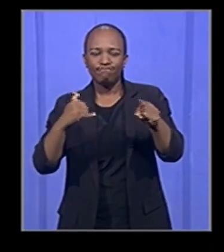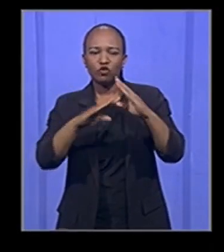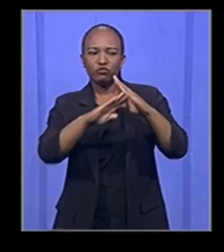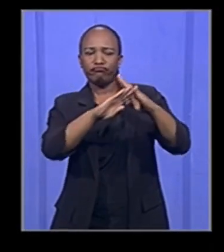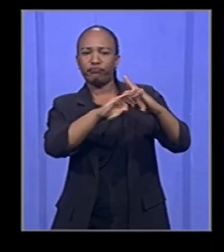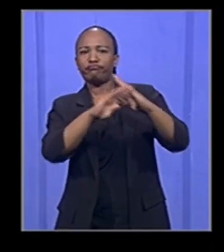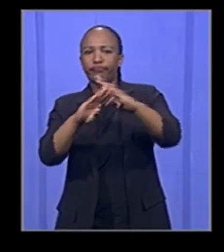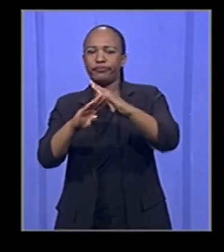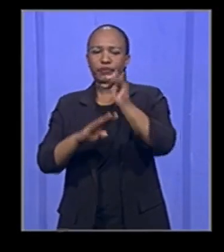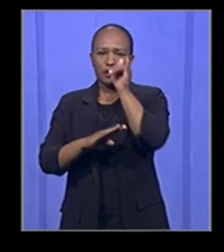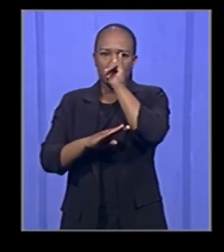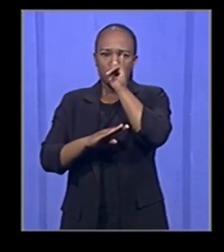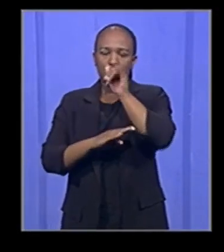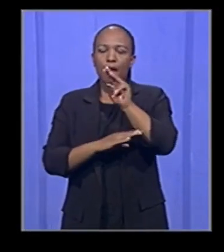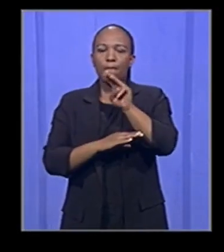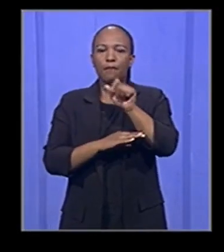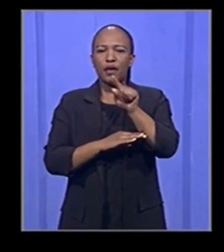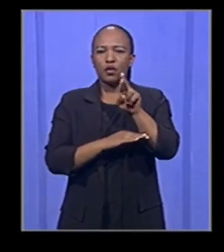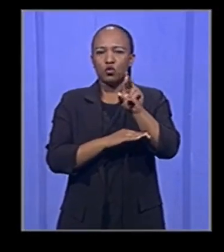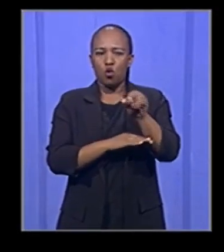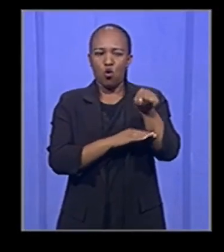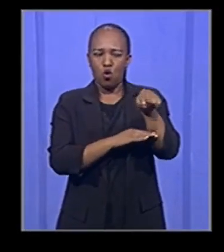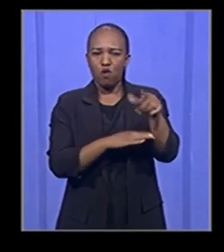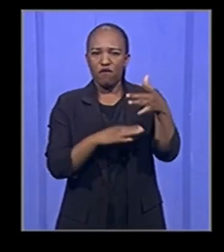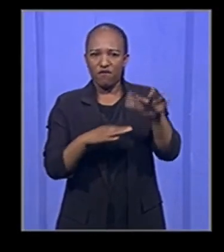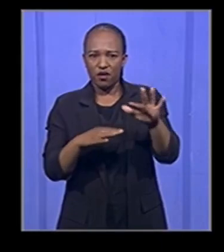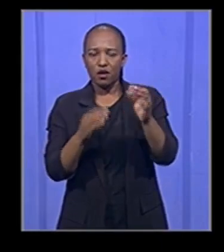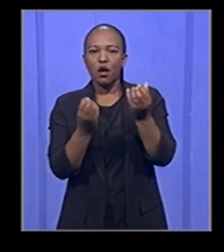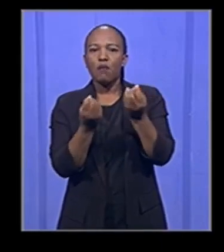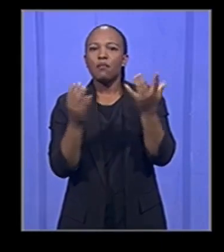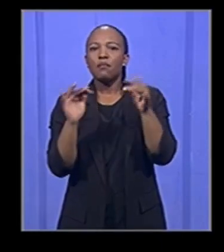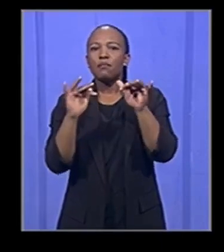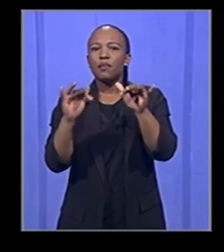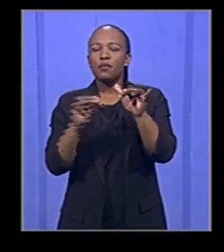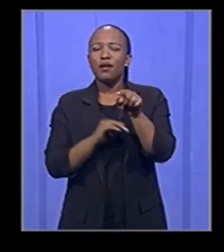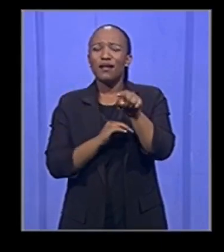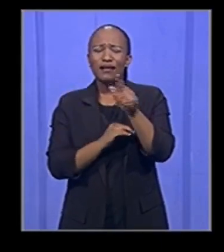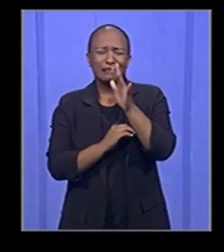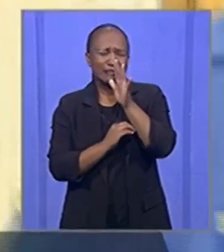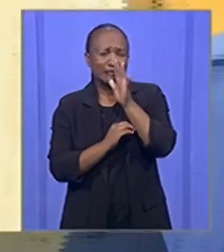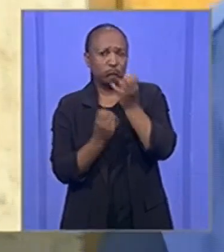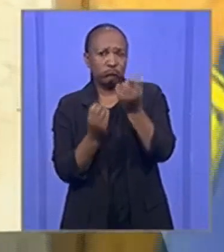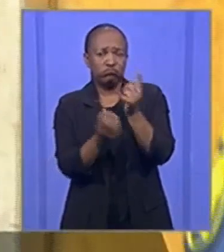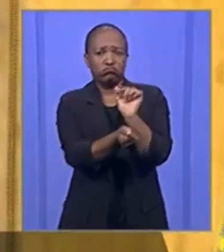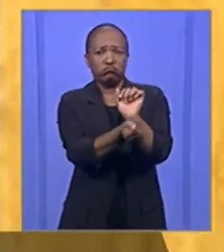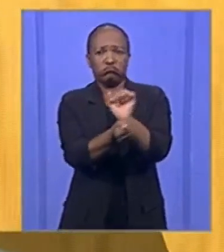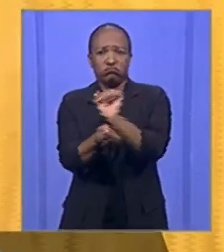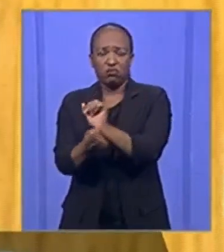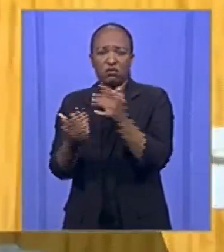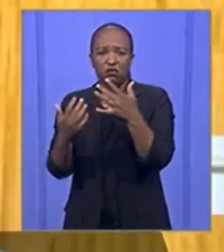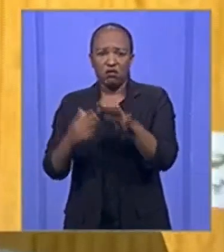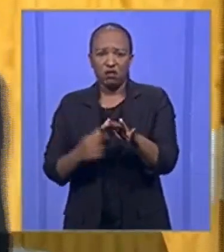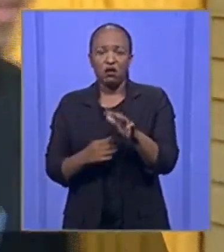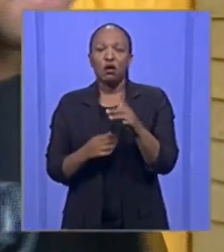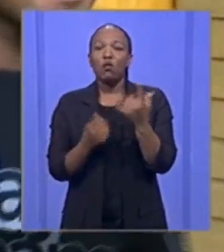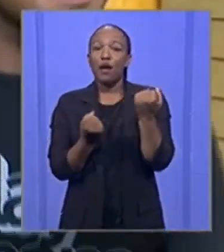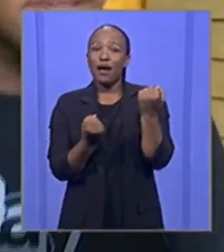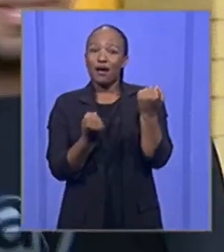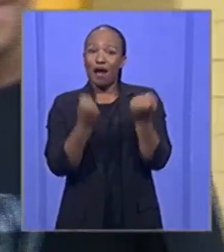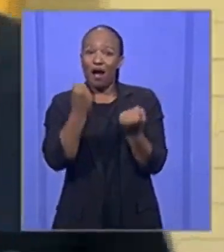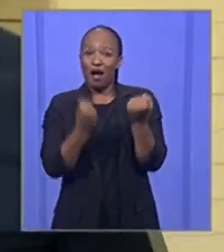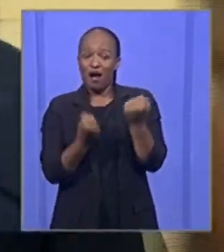dirisana le Tshwane Metro Police setlamo se se kgonne go tshwara babelaelwa ba 82 go fitlhela dijanaga di